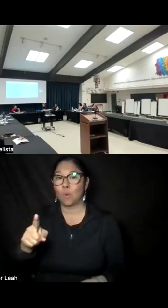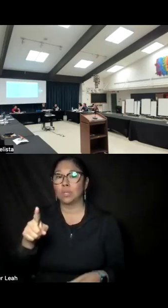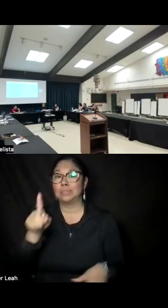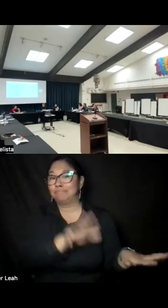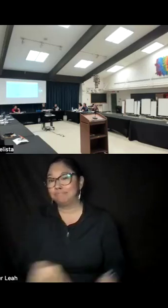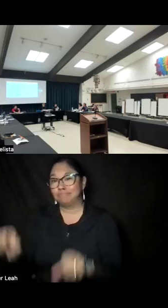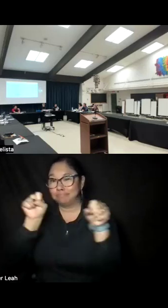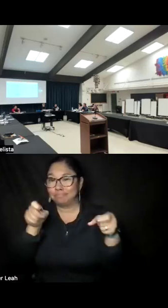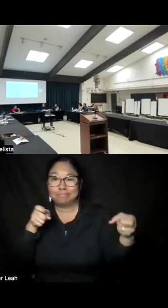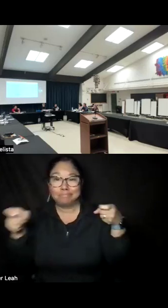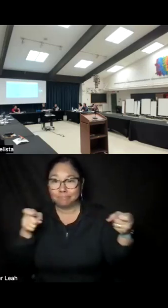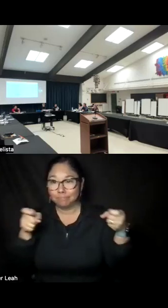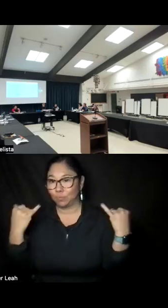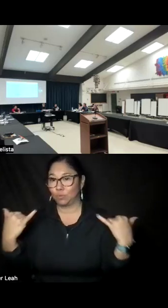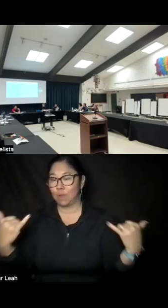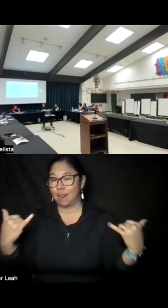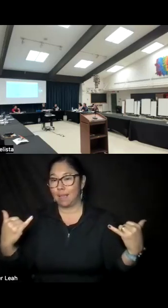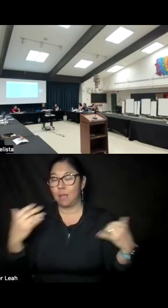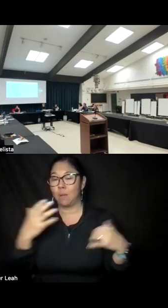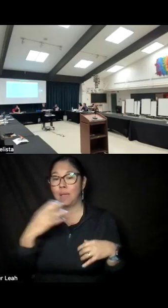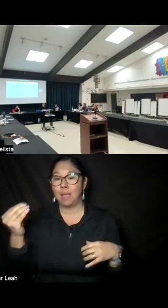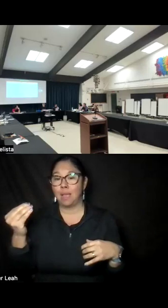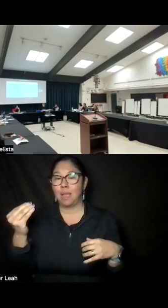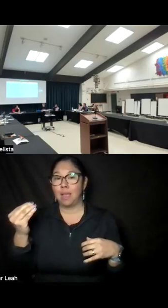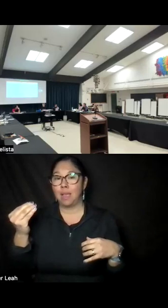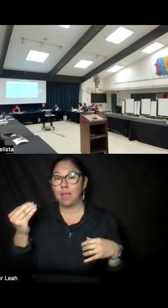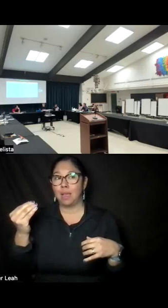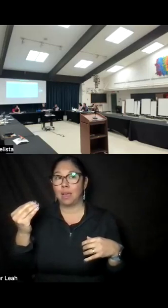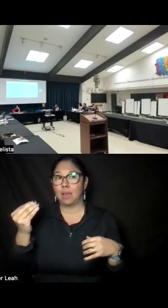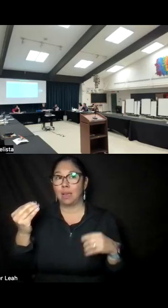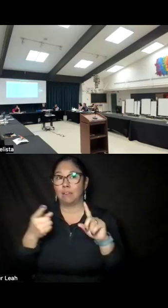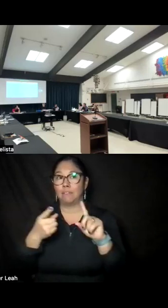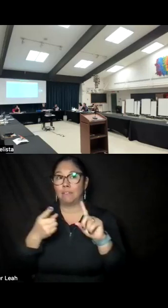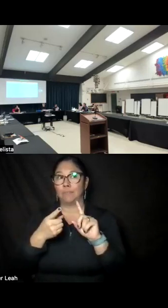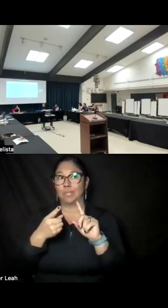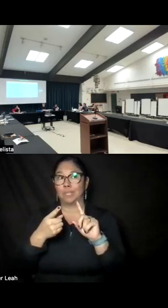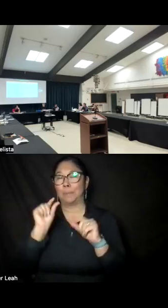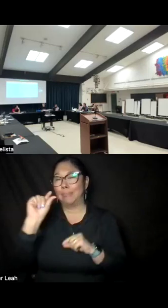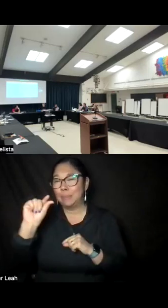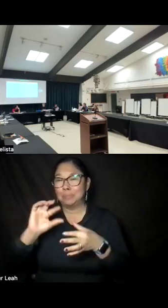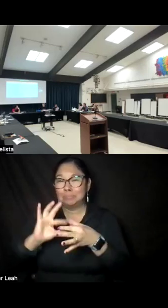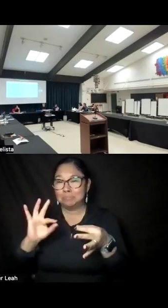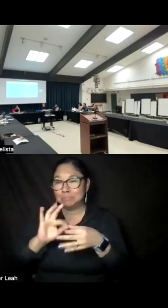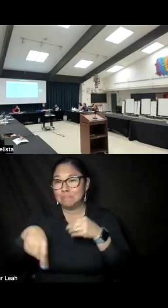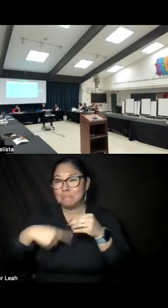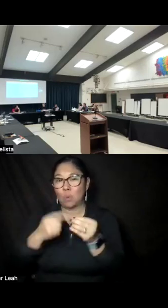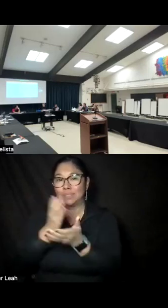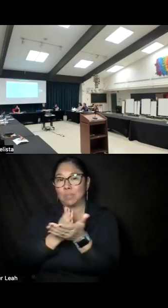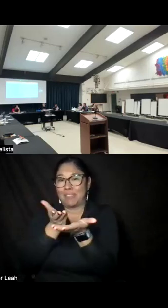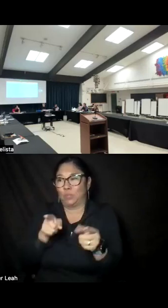in and just kind of speaking from the hip a little bit about some of the things you